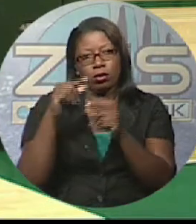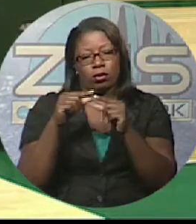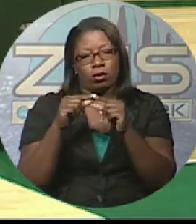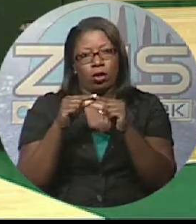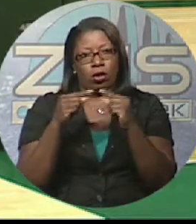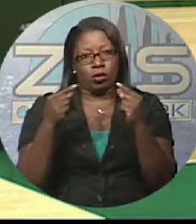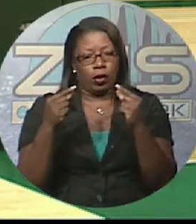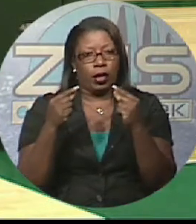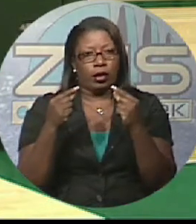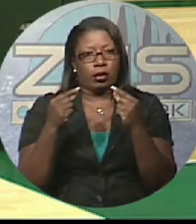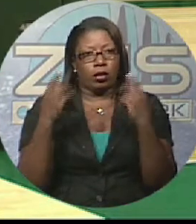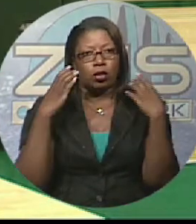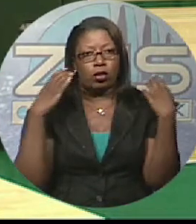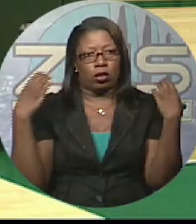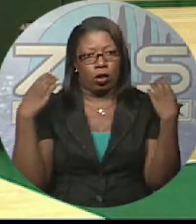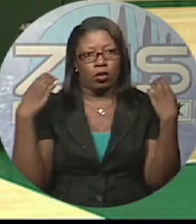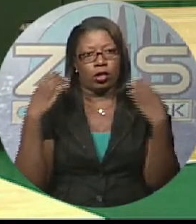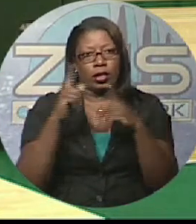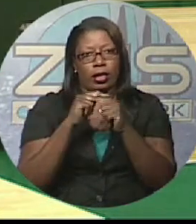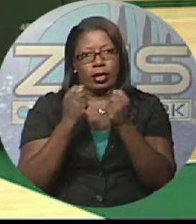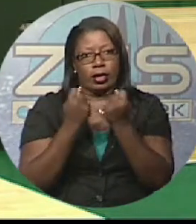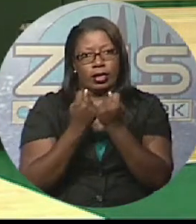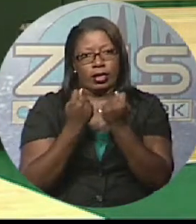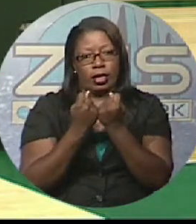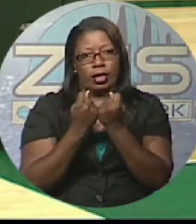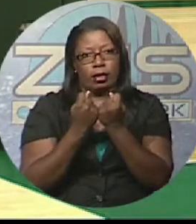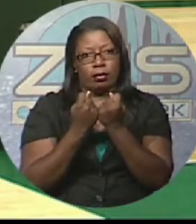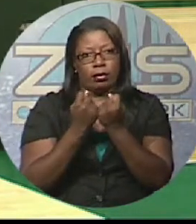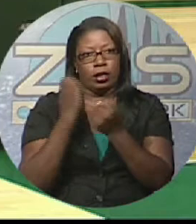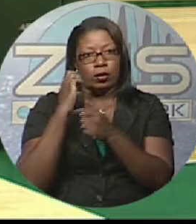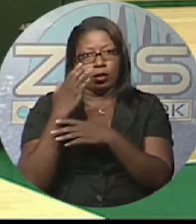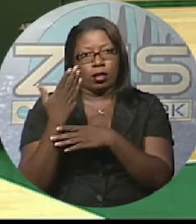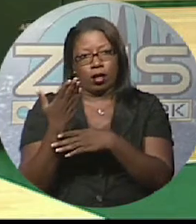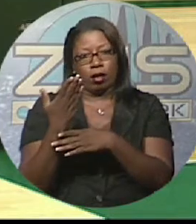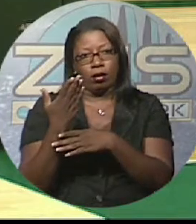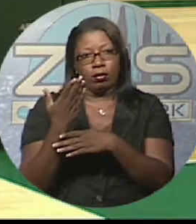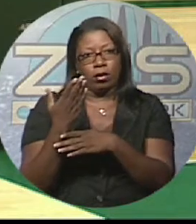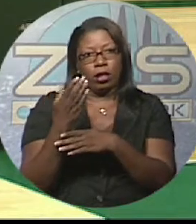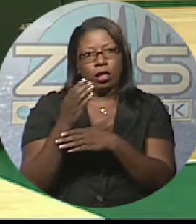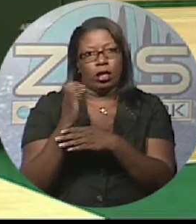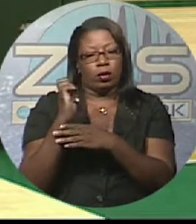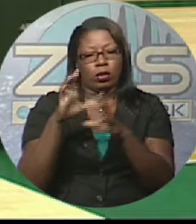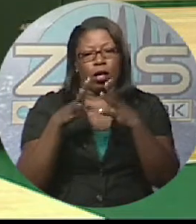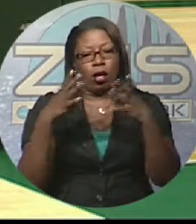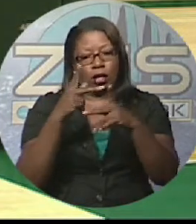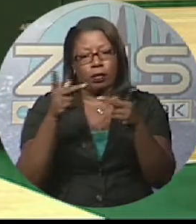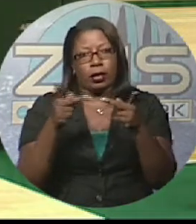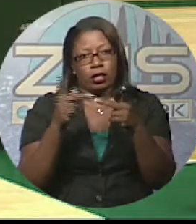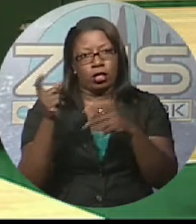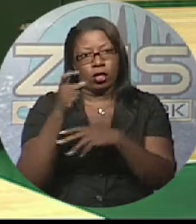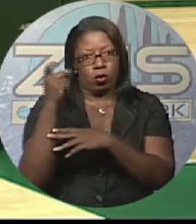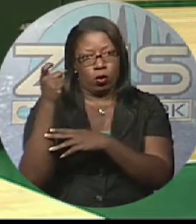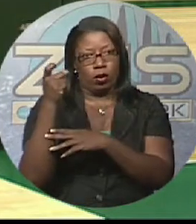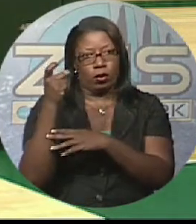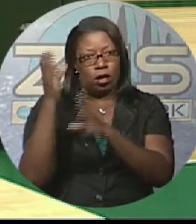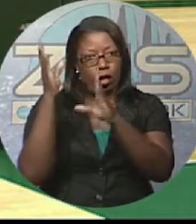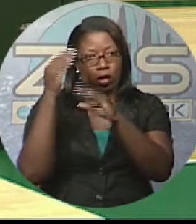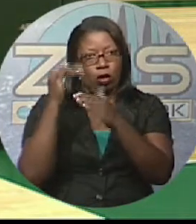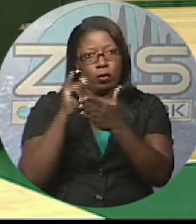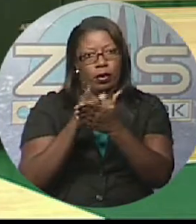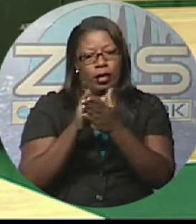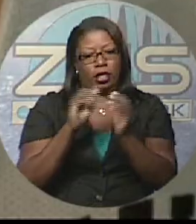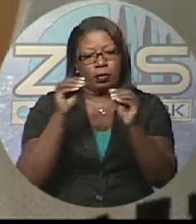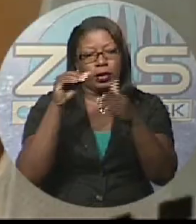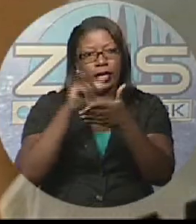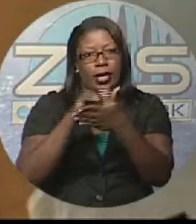with Coach Eustace. Coaching the team. He's been there. He's been a lot of places and he's won. So hopefully, he'll instill